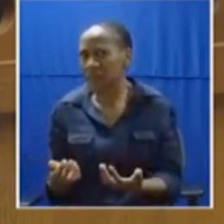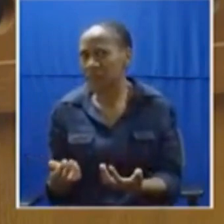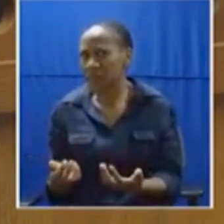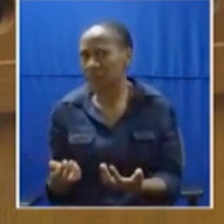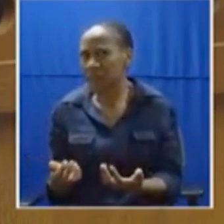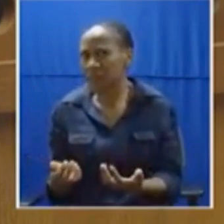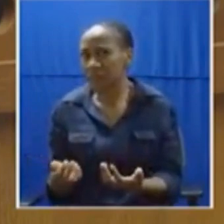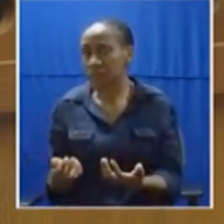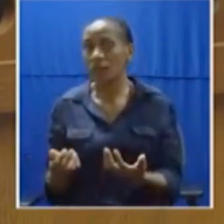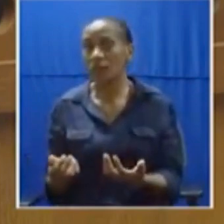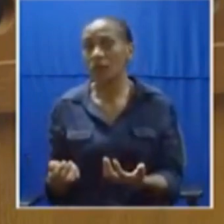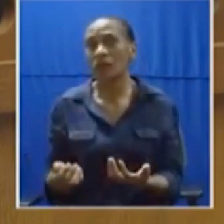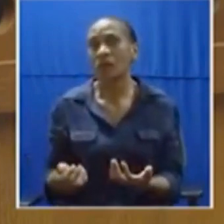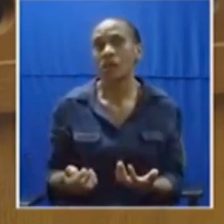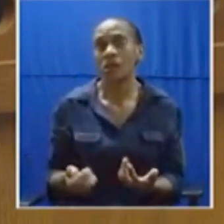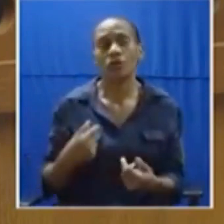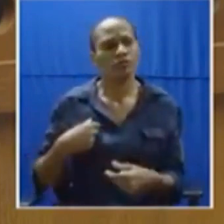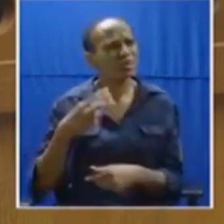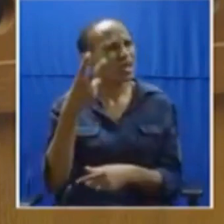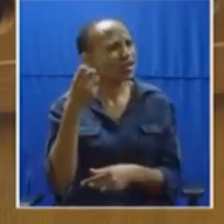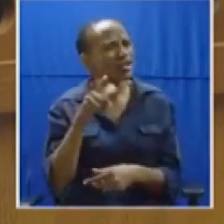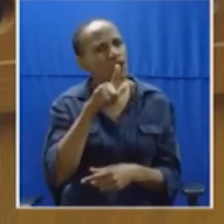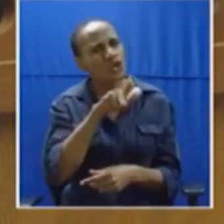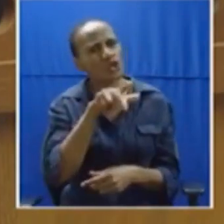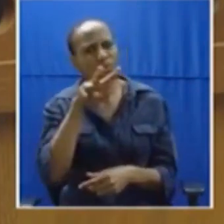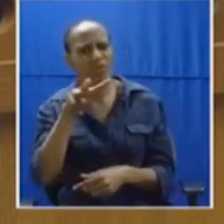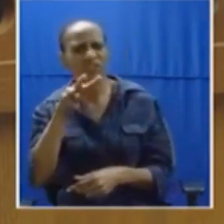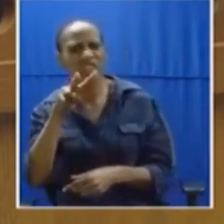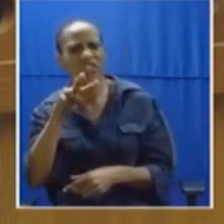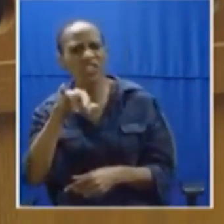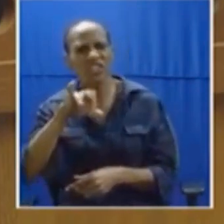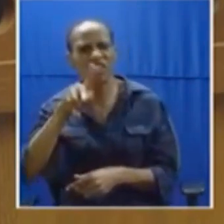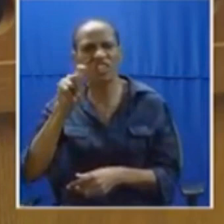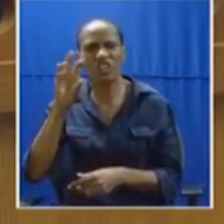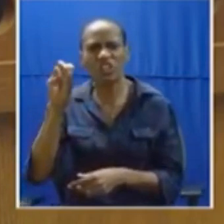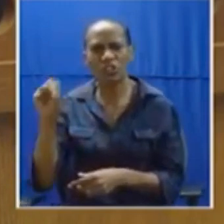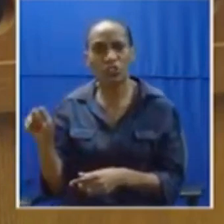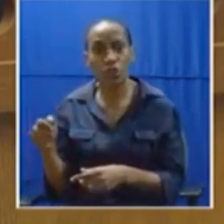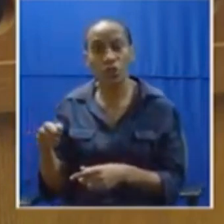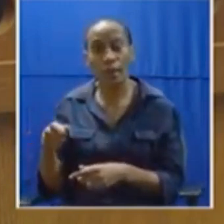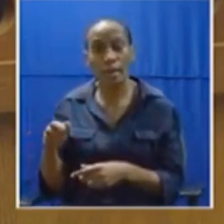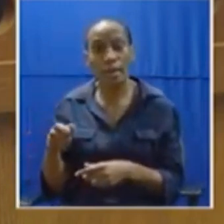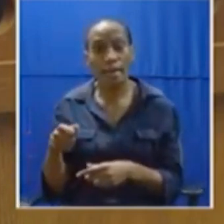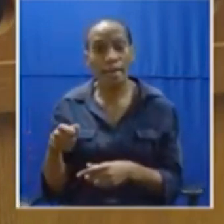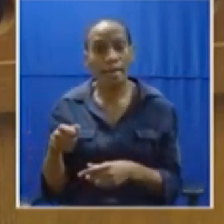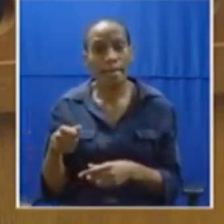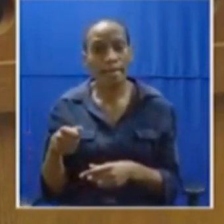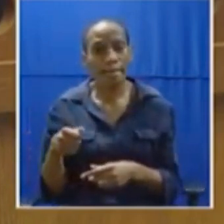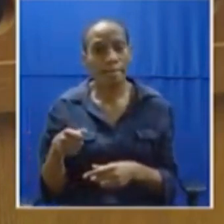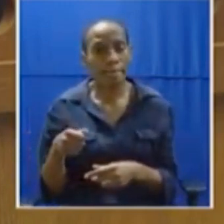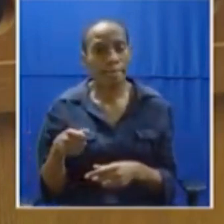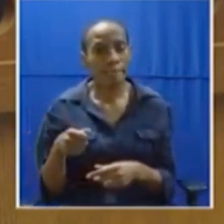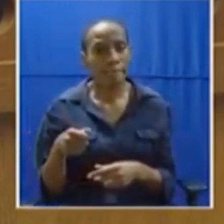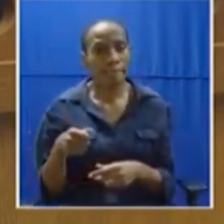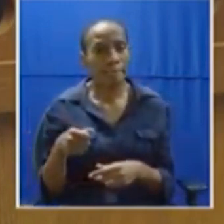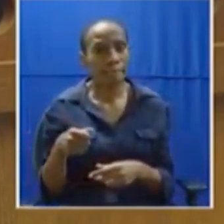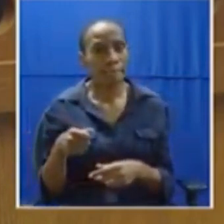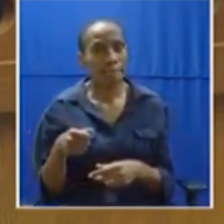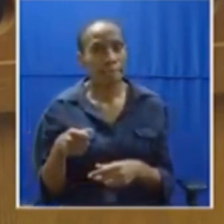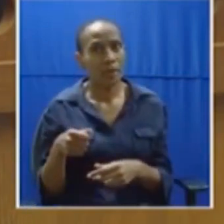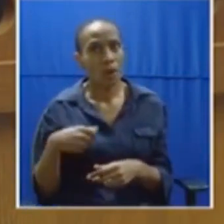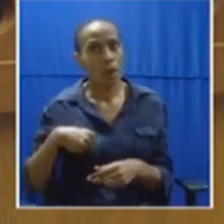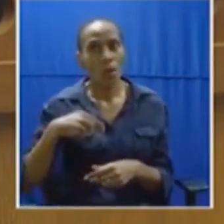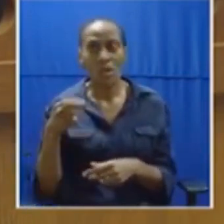full model of handbag, this crime and corruption was not the intended use of the bag. And we laugh, and we